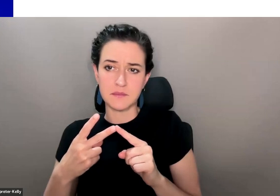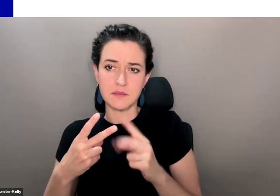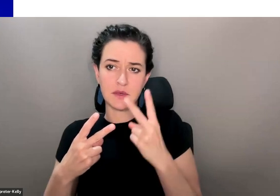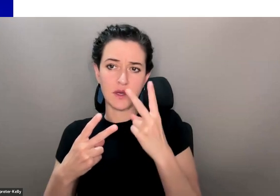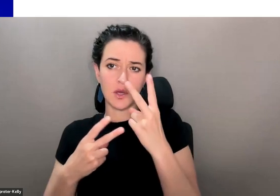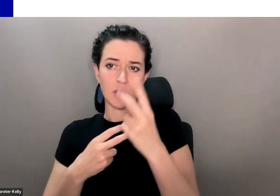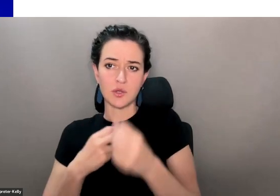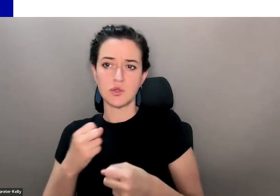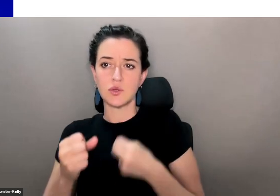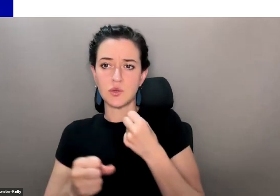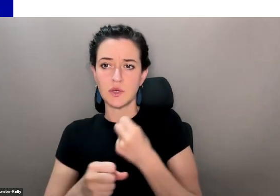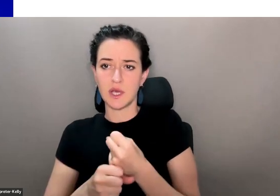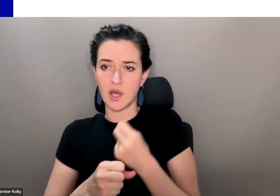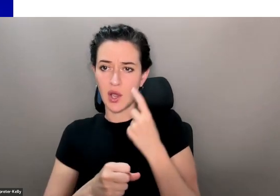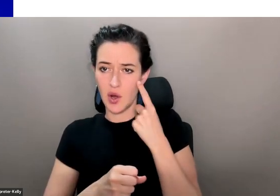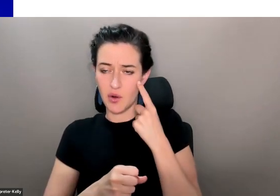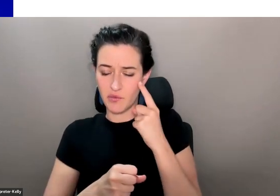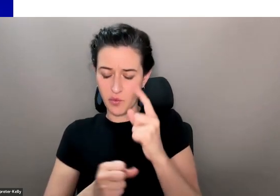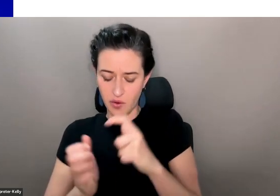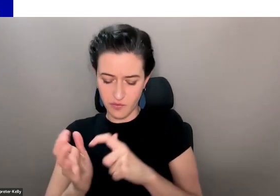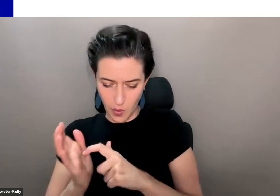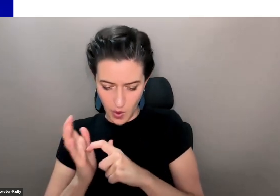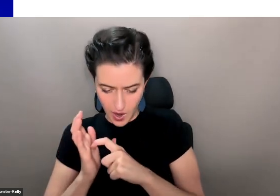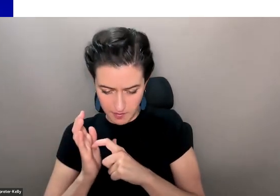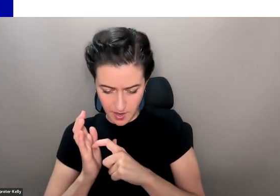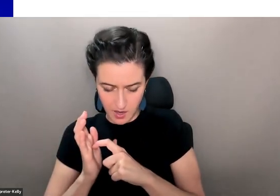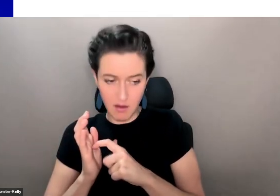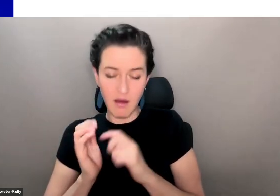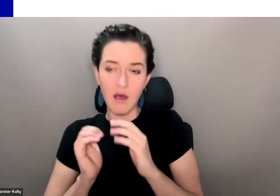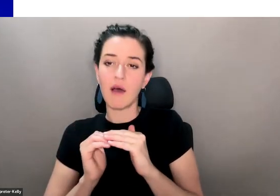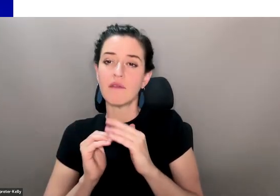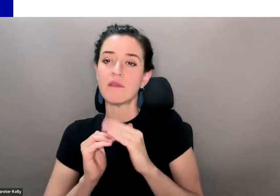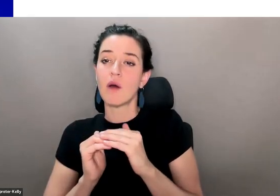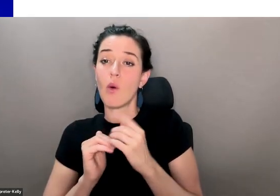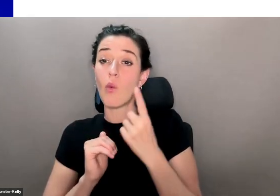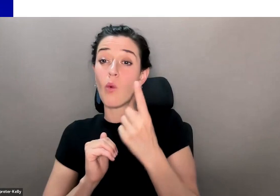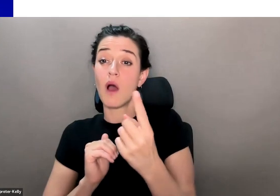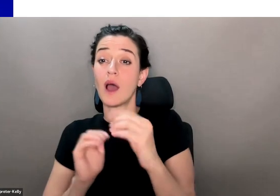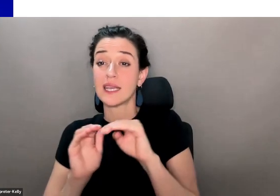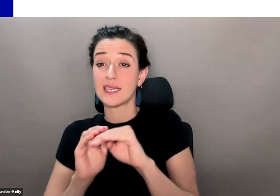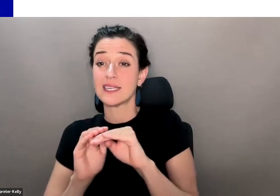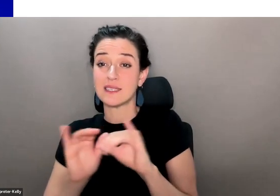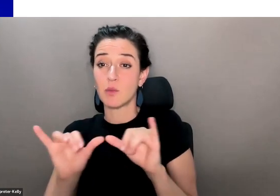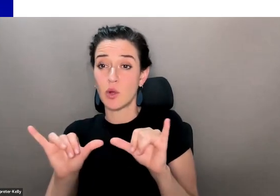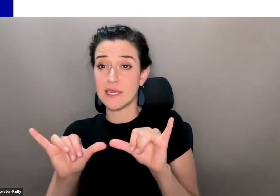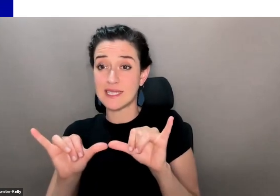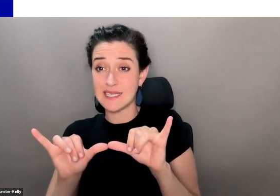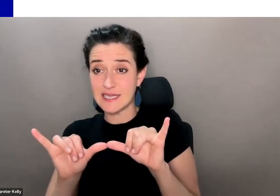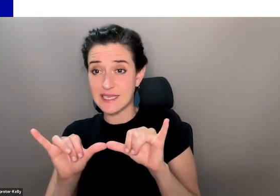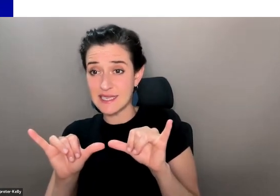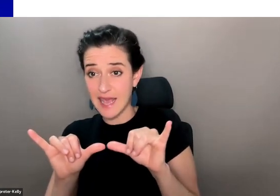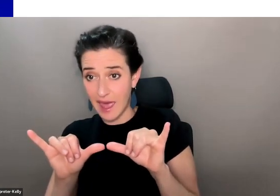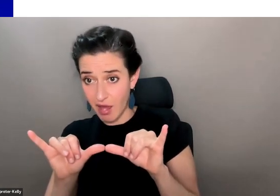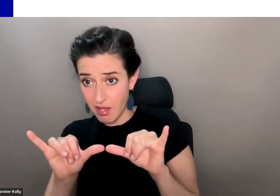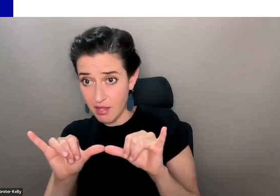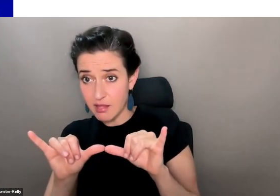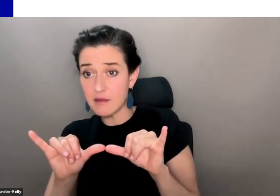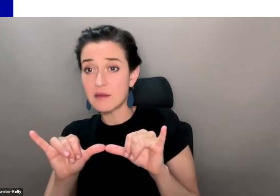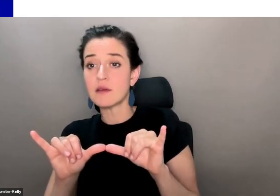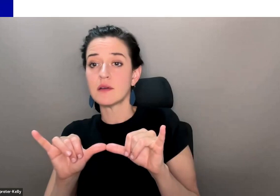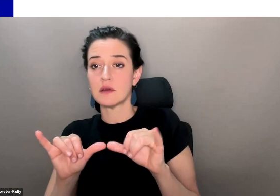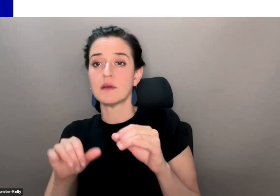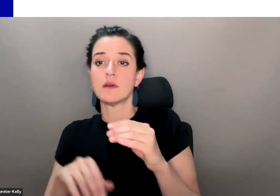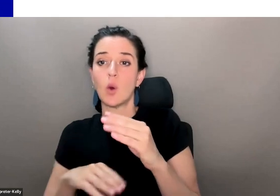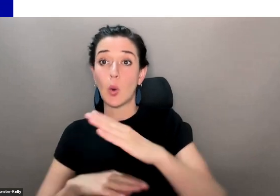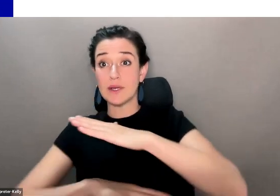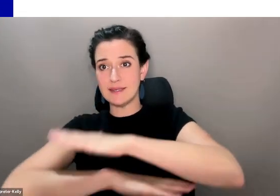phase-in for the requirement to have at least one accessible scale, at least one accessible table if you